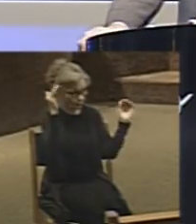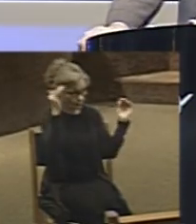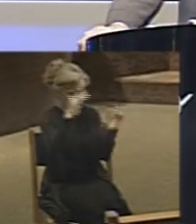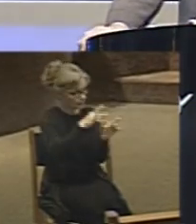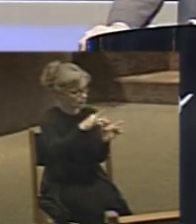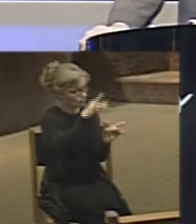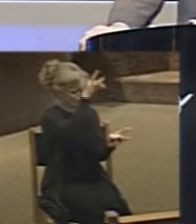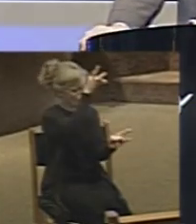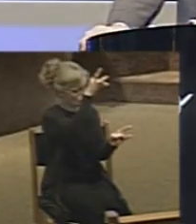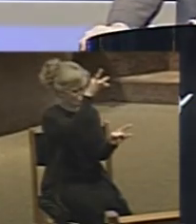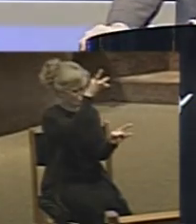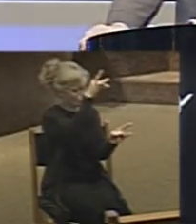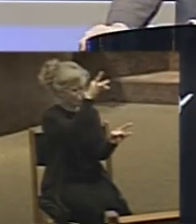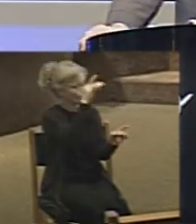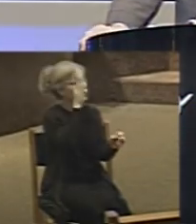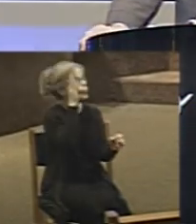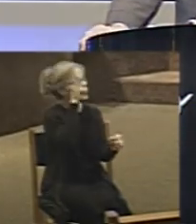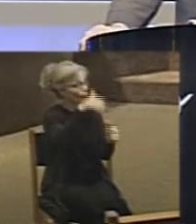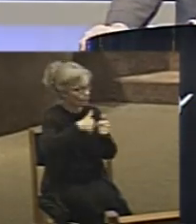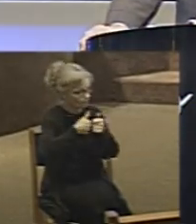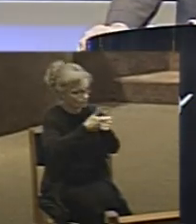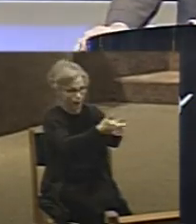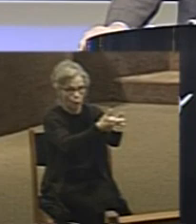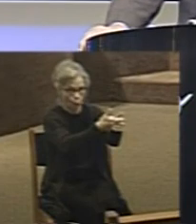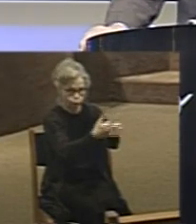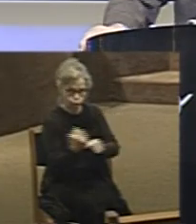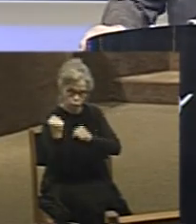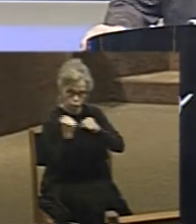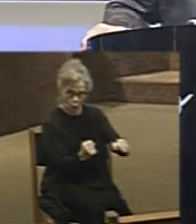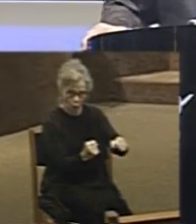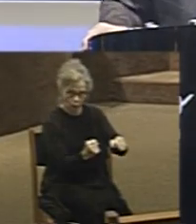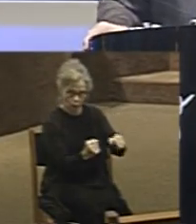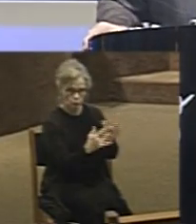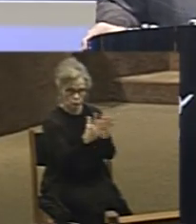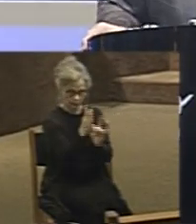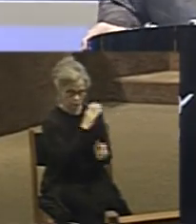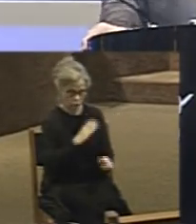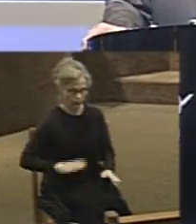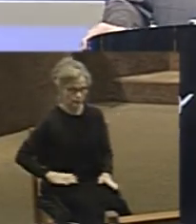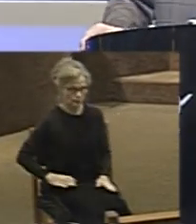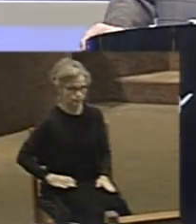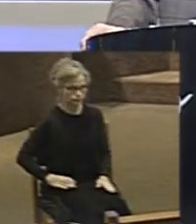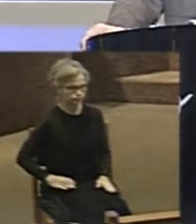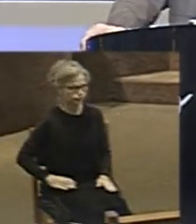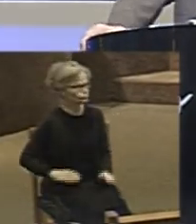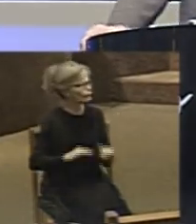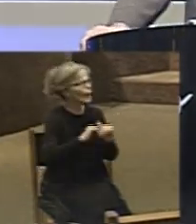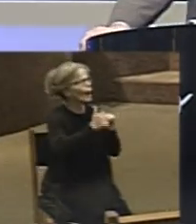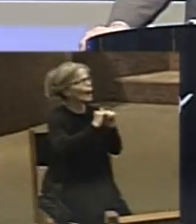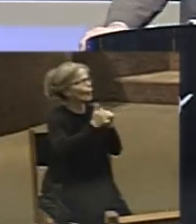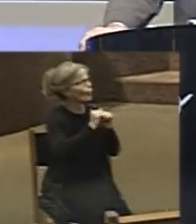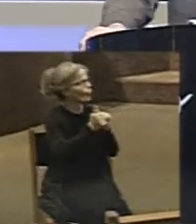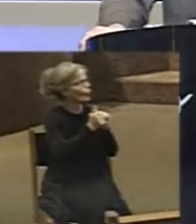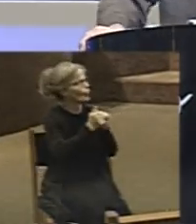least, will answer that call. With intense prayer,